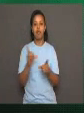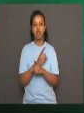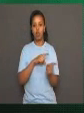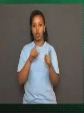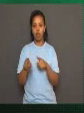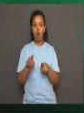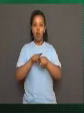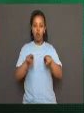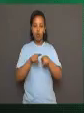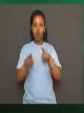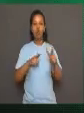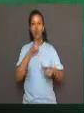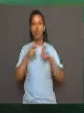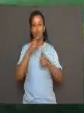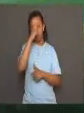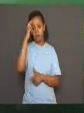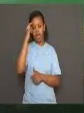different languages.